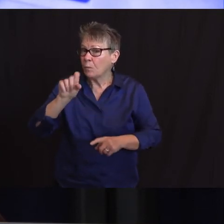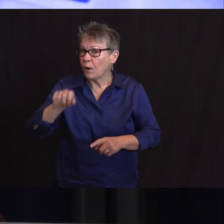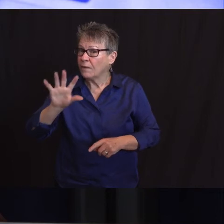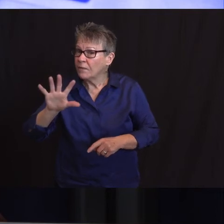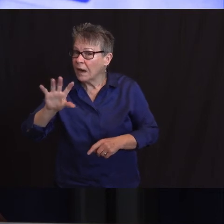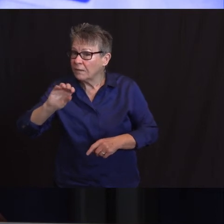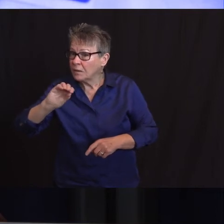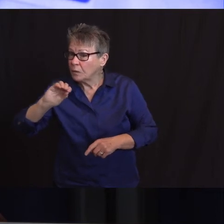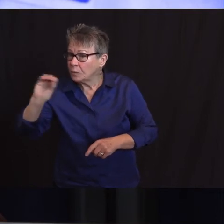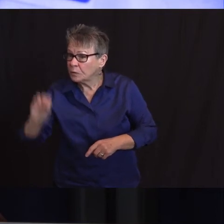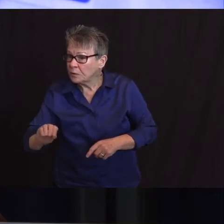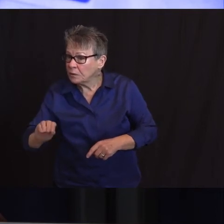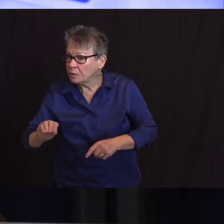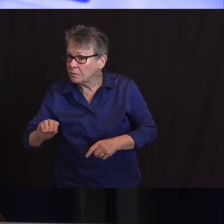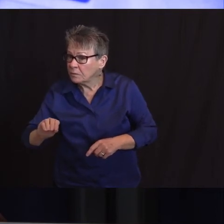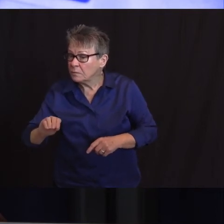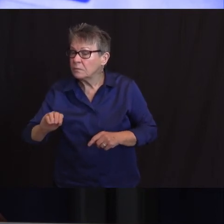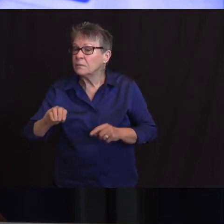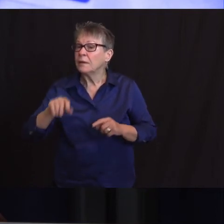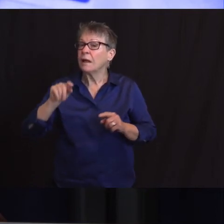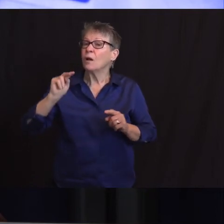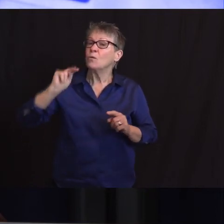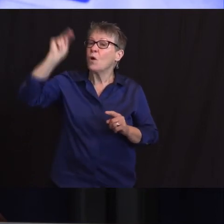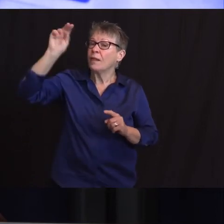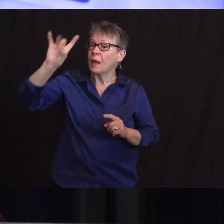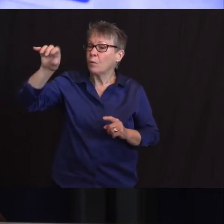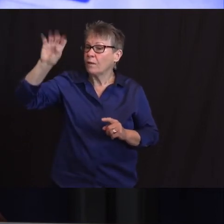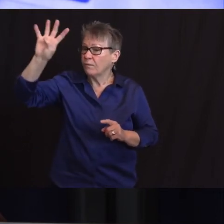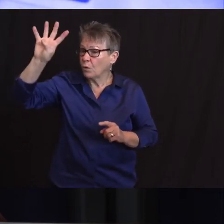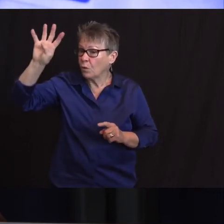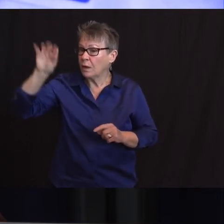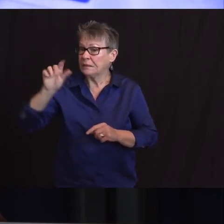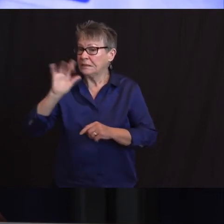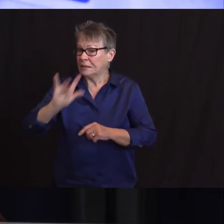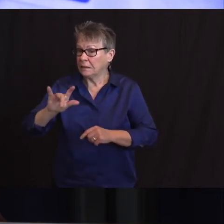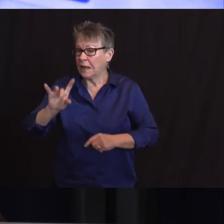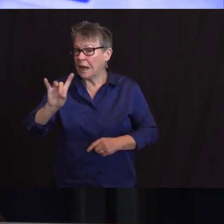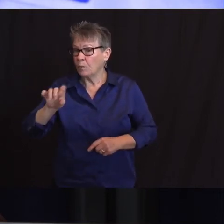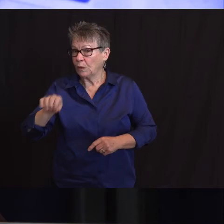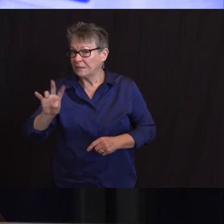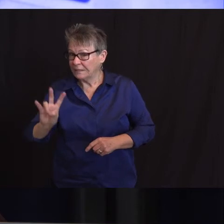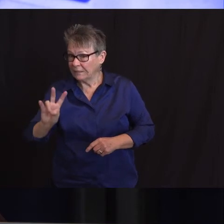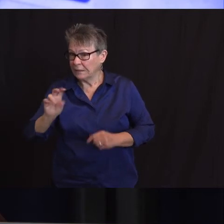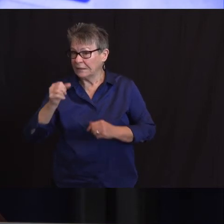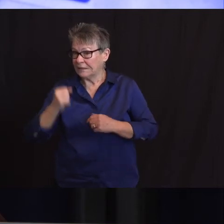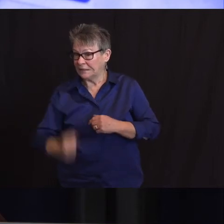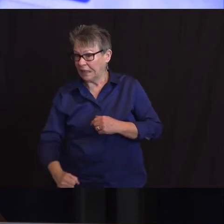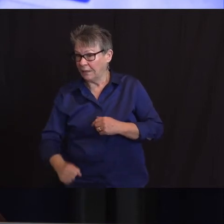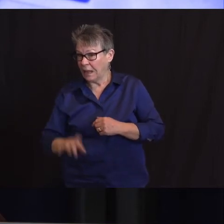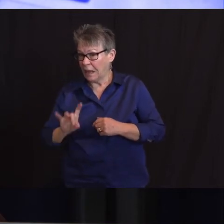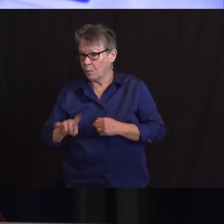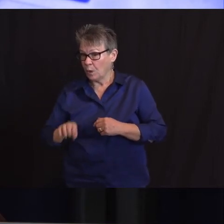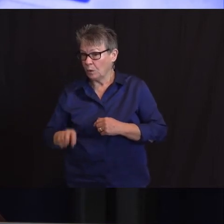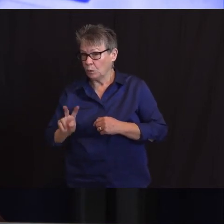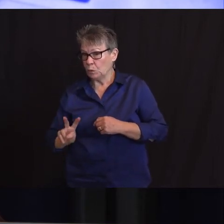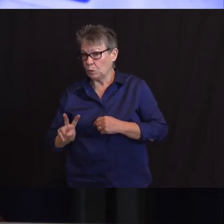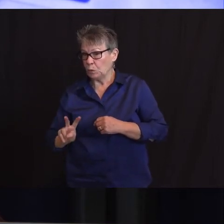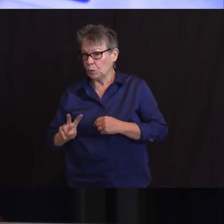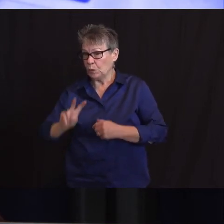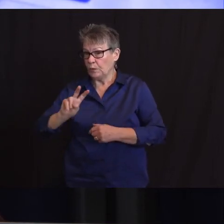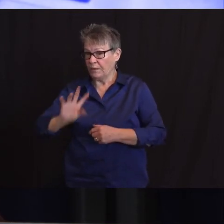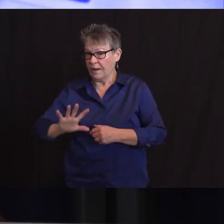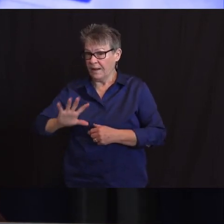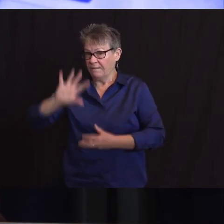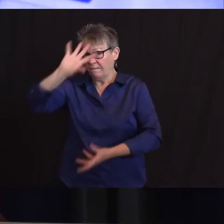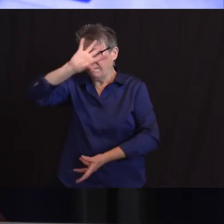reports 8.43, central 8.74, and the southern part of the state 8.25. So that